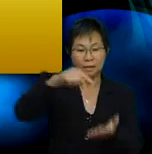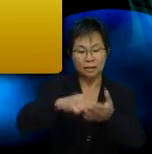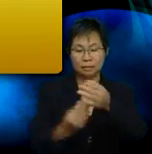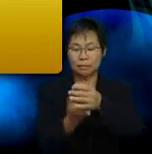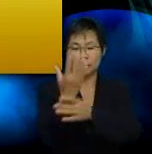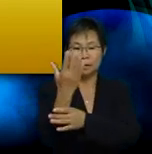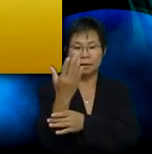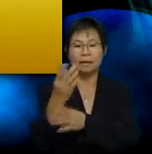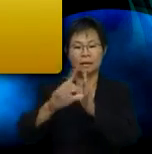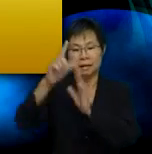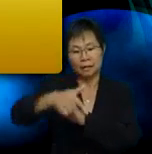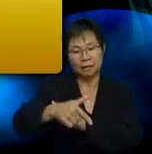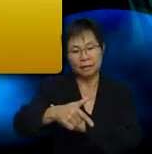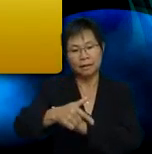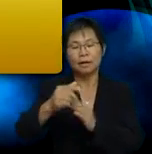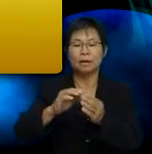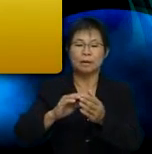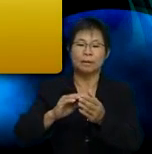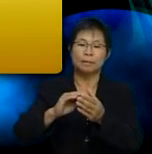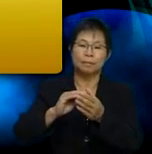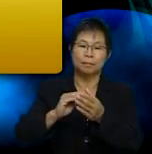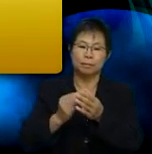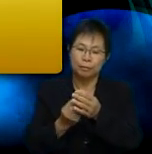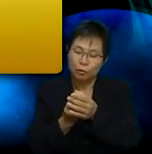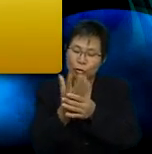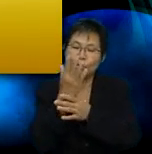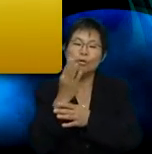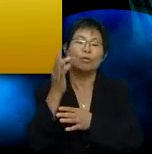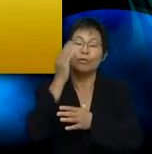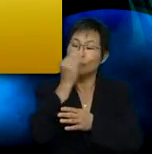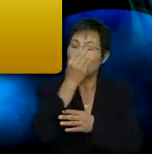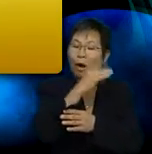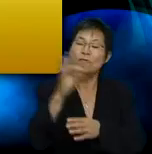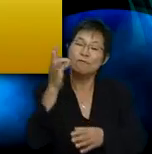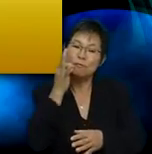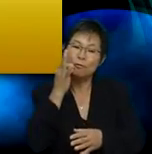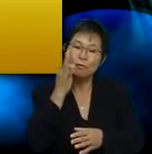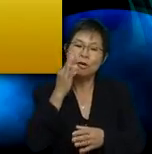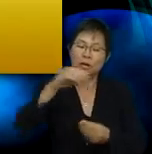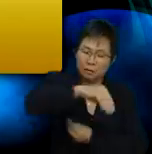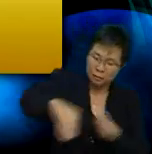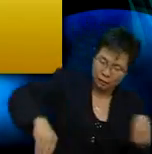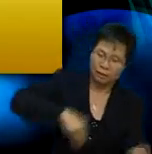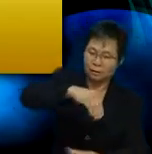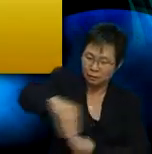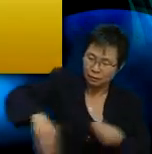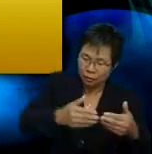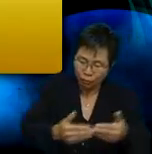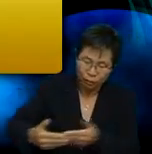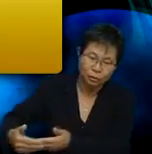This plant later will bear flowers and fruits, so the cycle